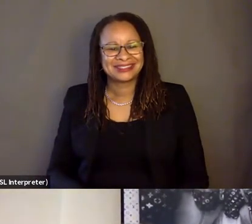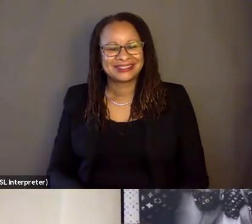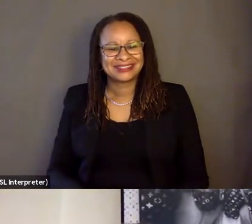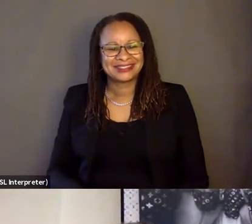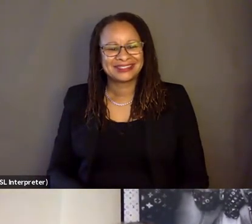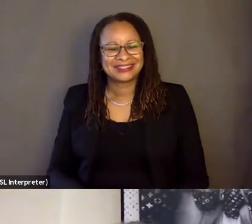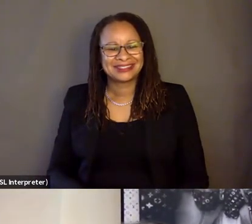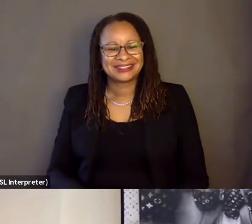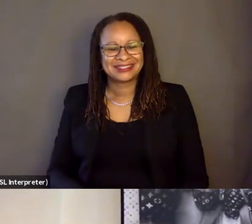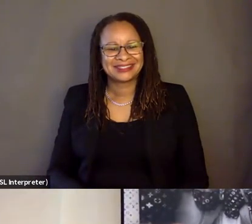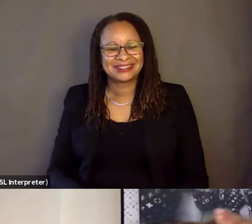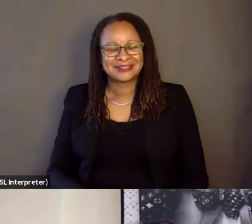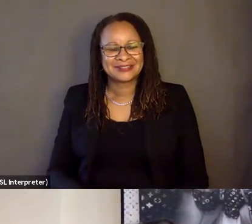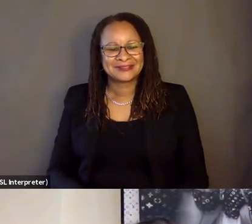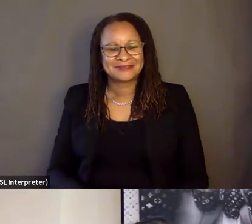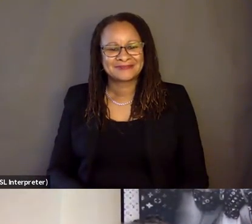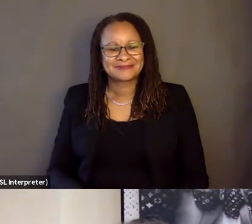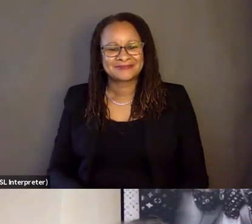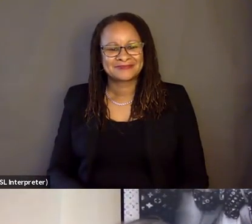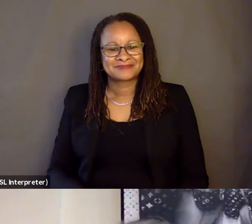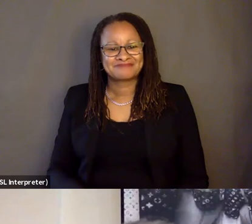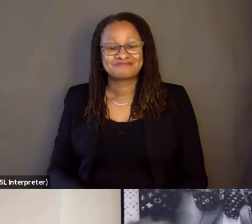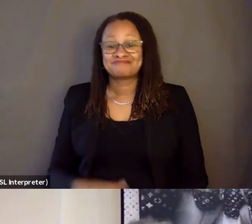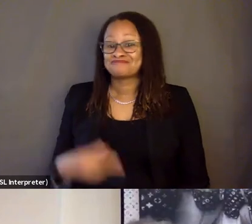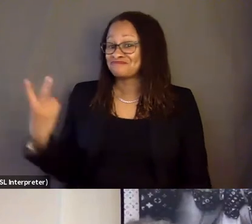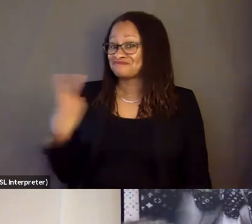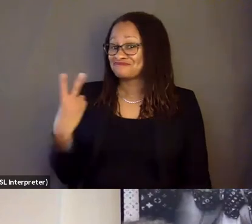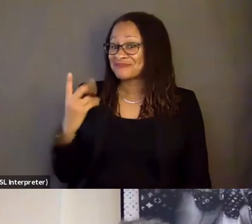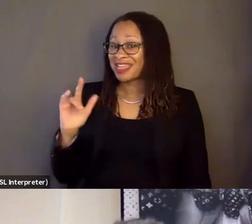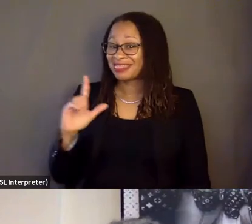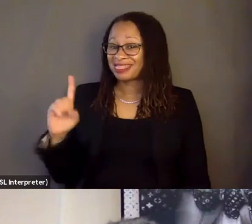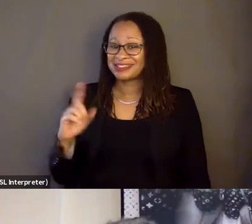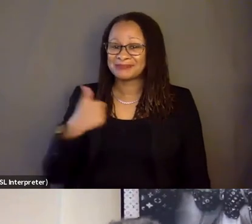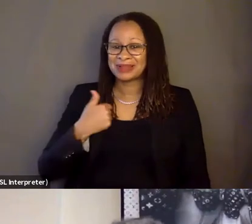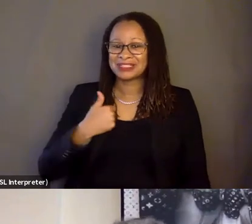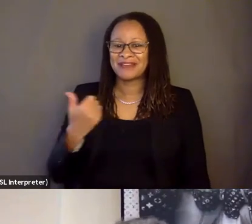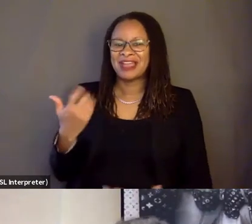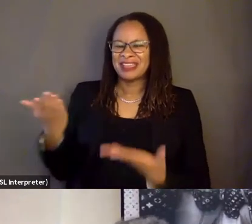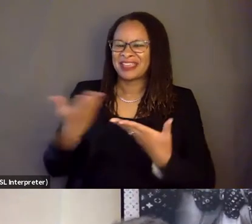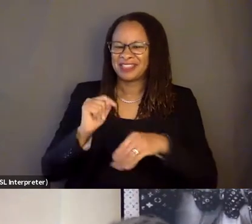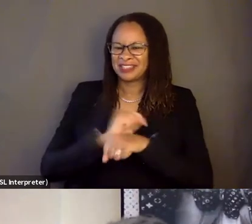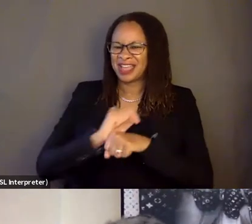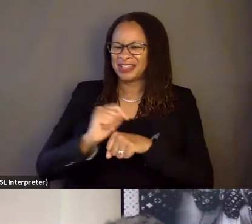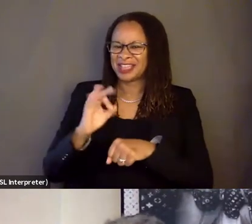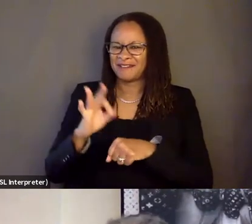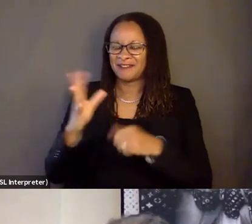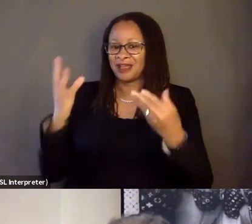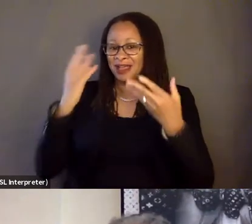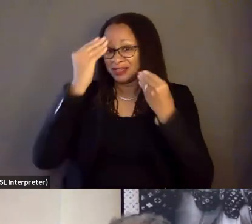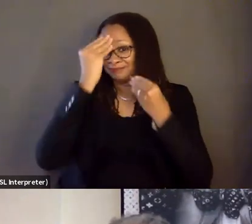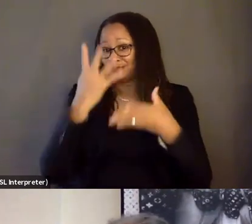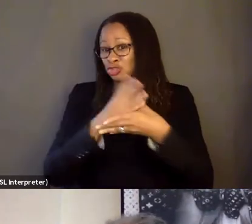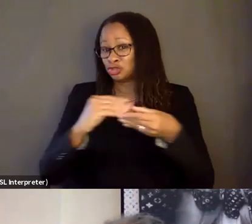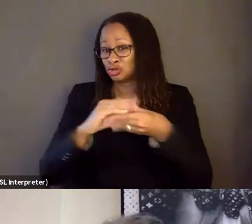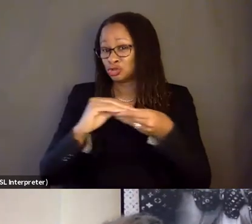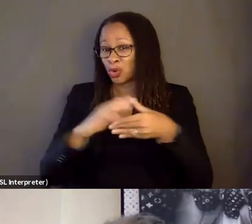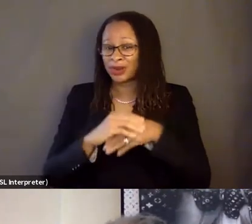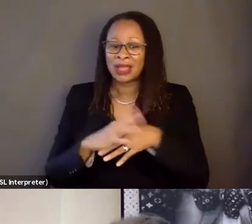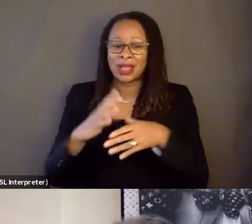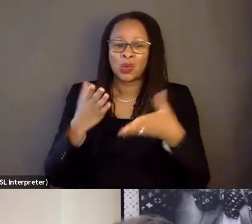We worked with this, well, I think Liz and I were tasked with, in telling the story, ways to make